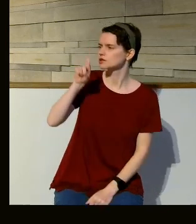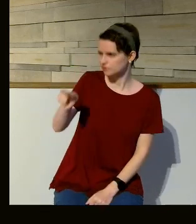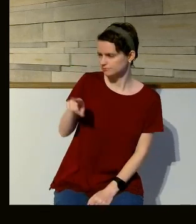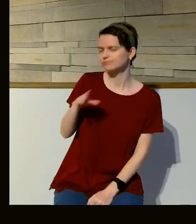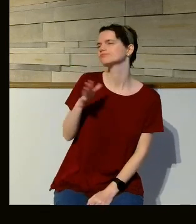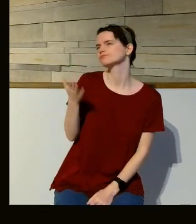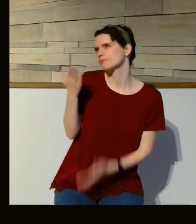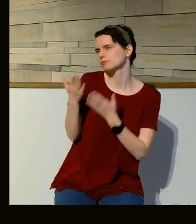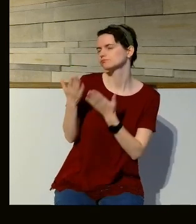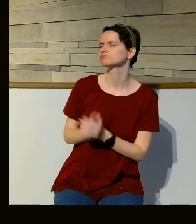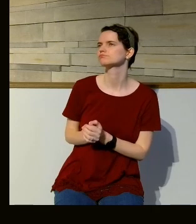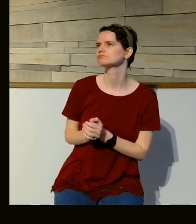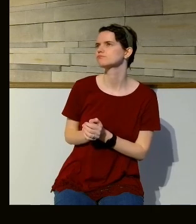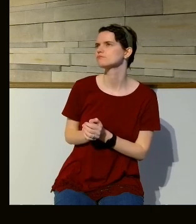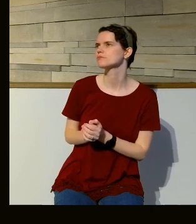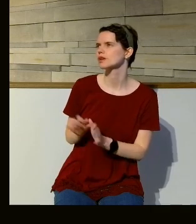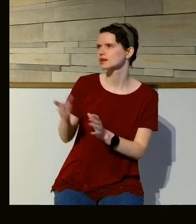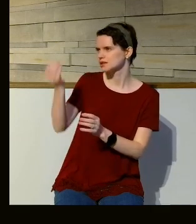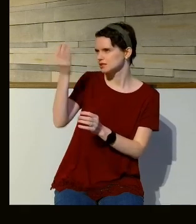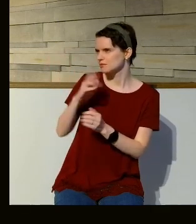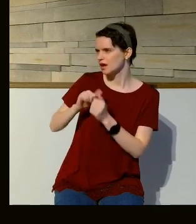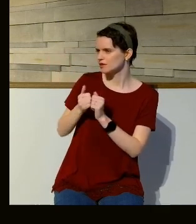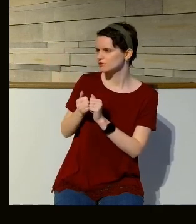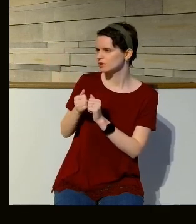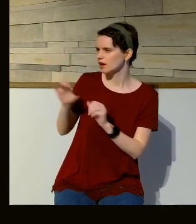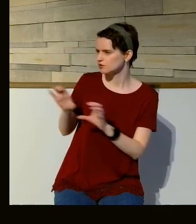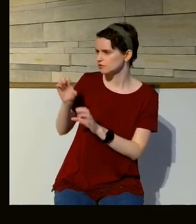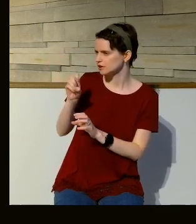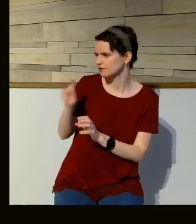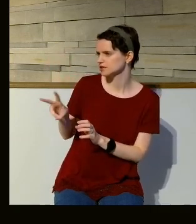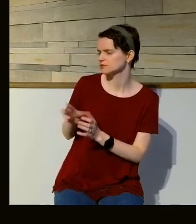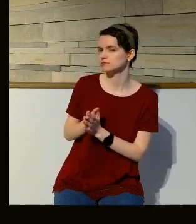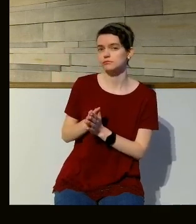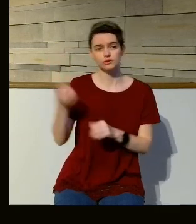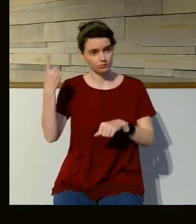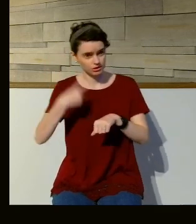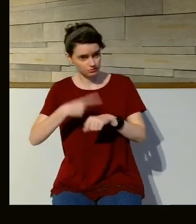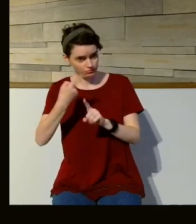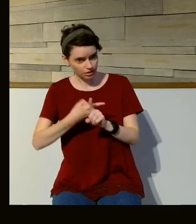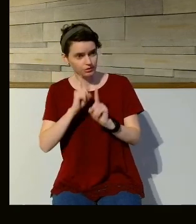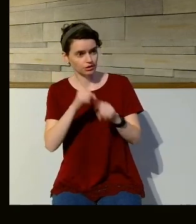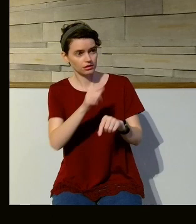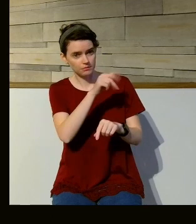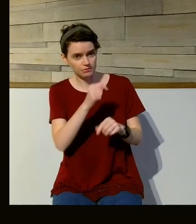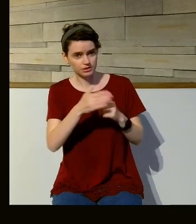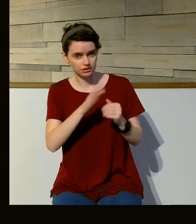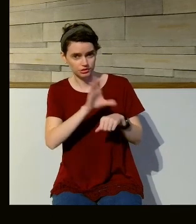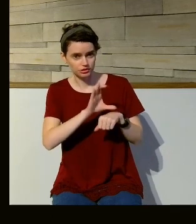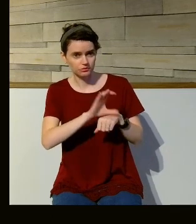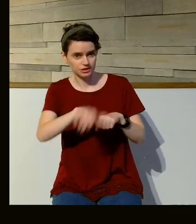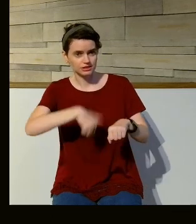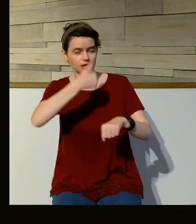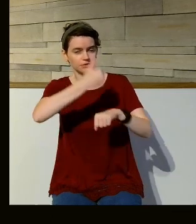as a hypothetical. I said, so tell me how you do evangelism. He says, well, once a month we go to these apartments near our church, and we set